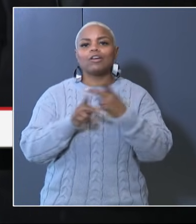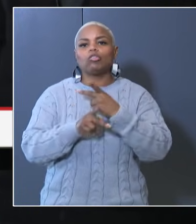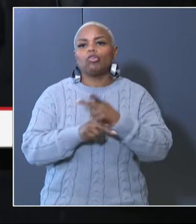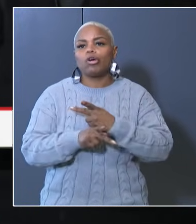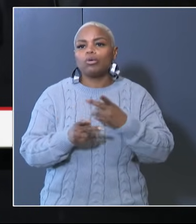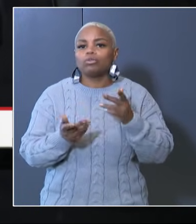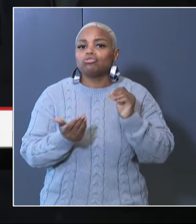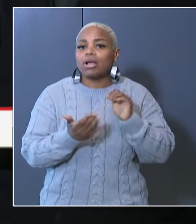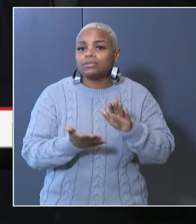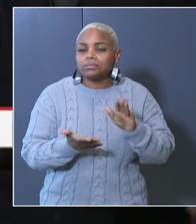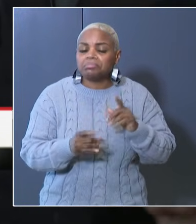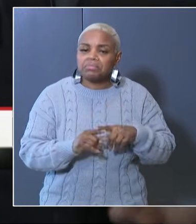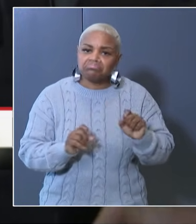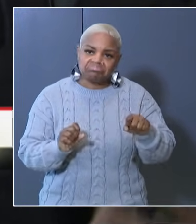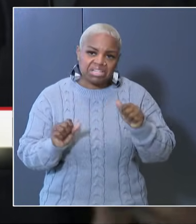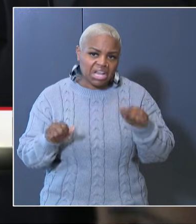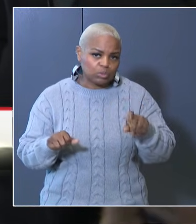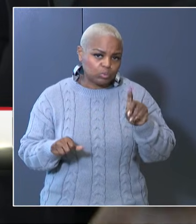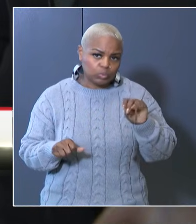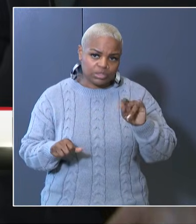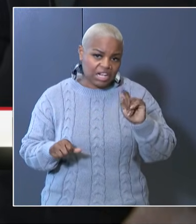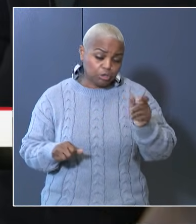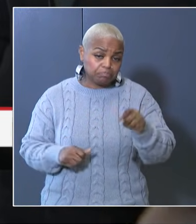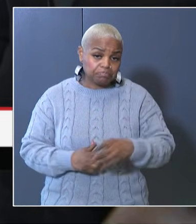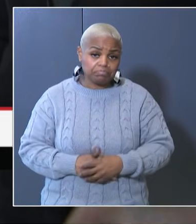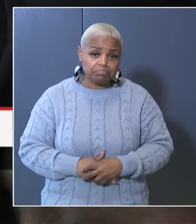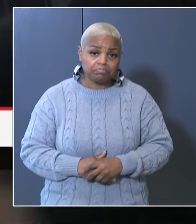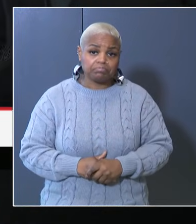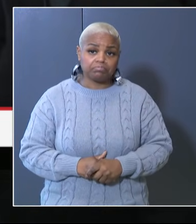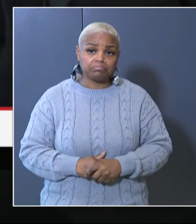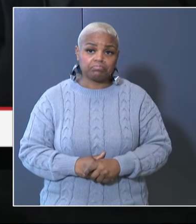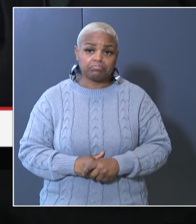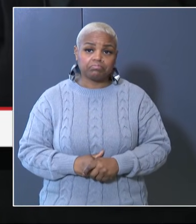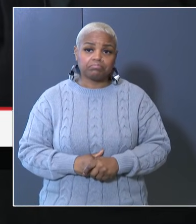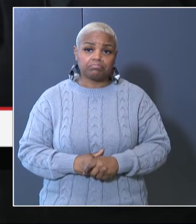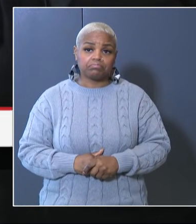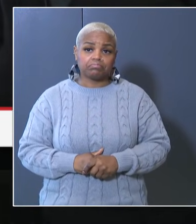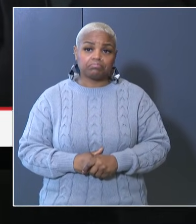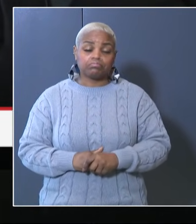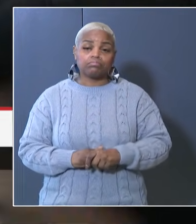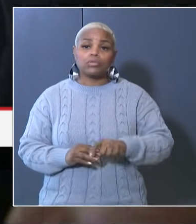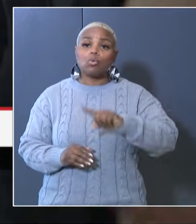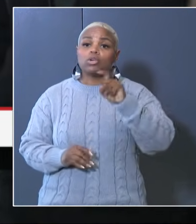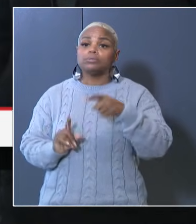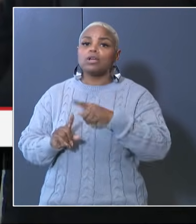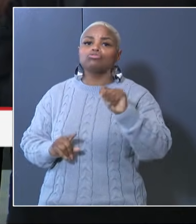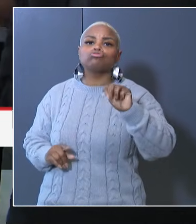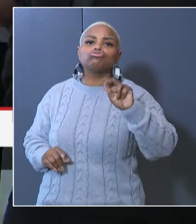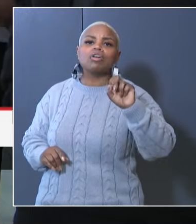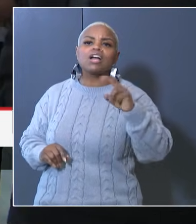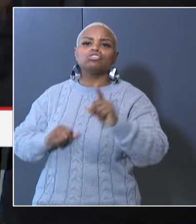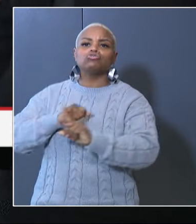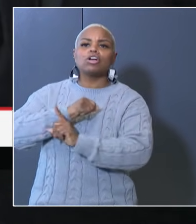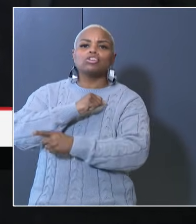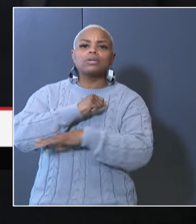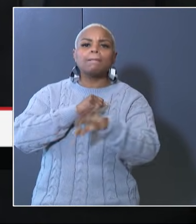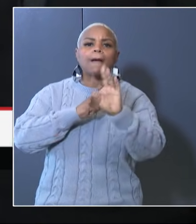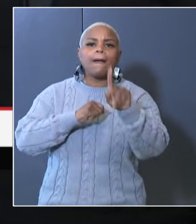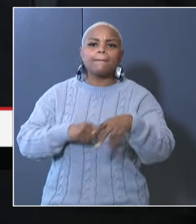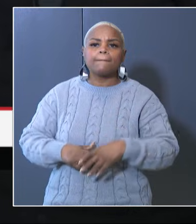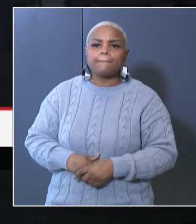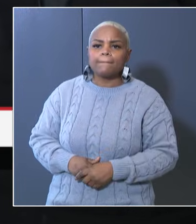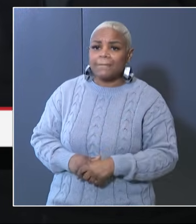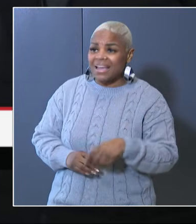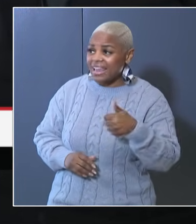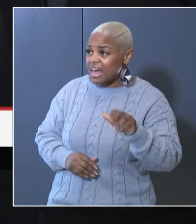you. Thank you, guys. Mayor Bowser, any update on trash removal? We continue, Mark, as what I